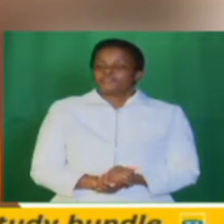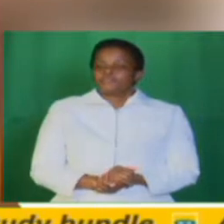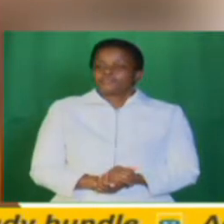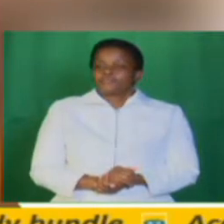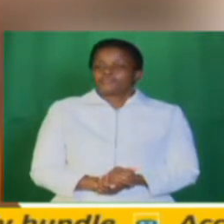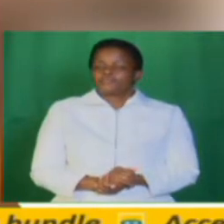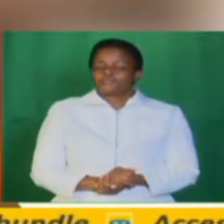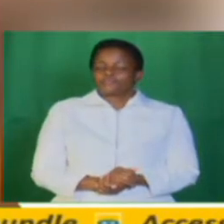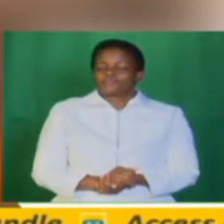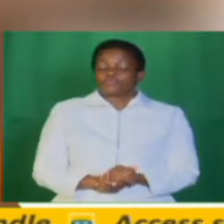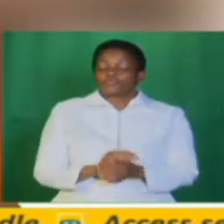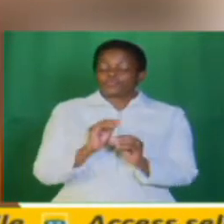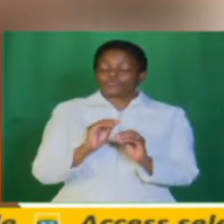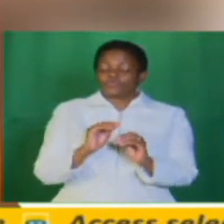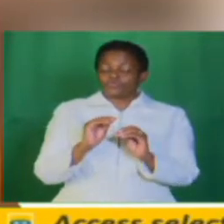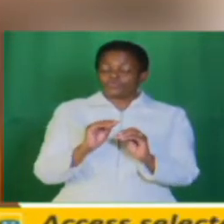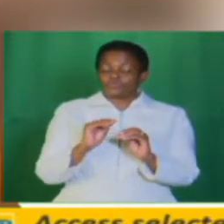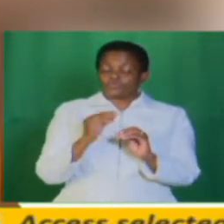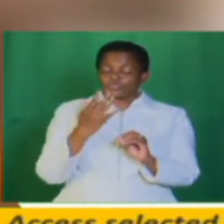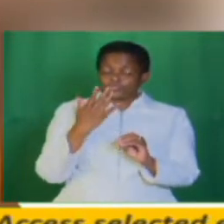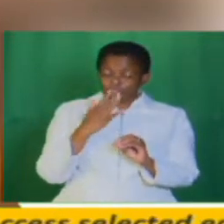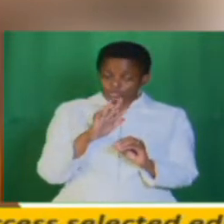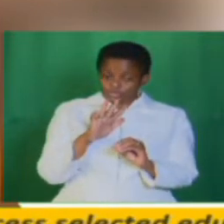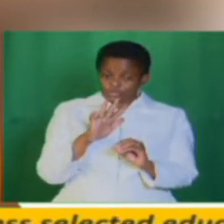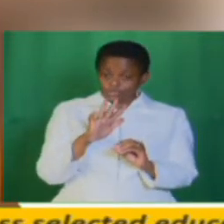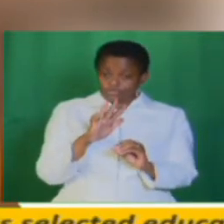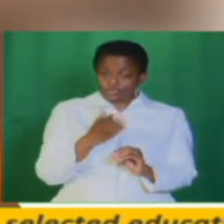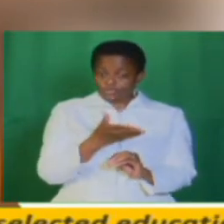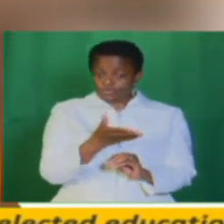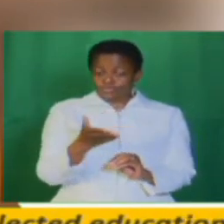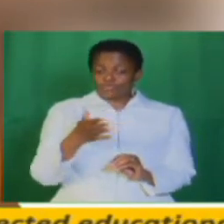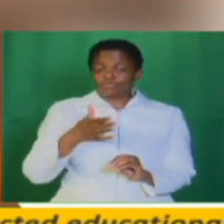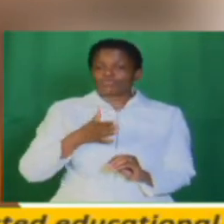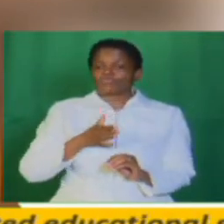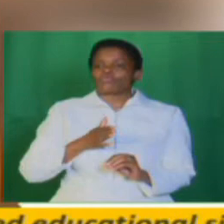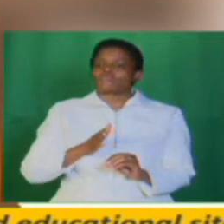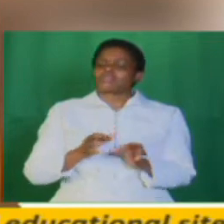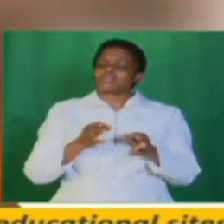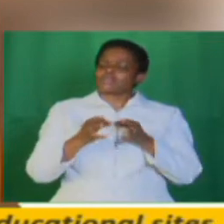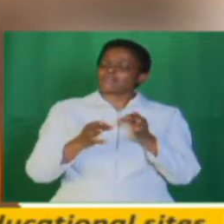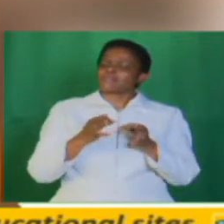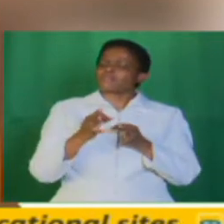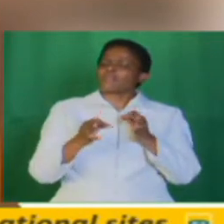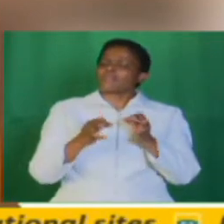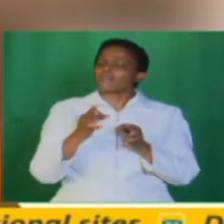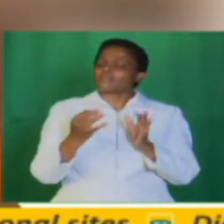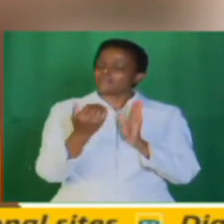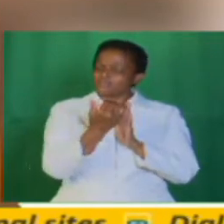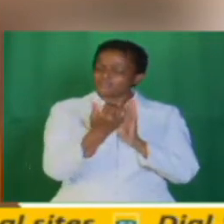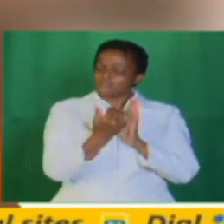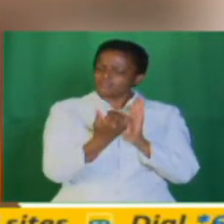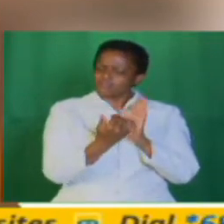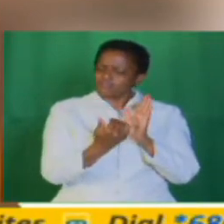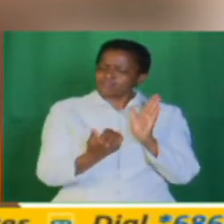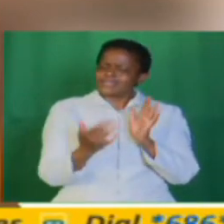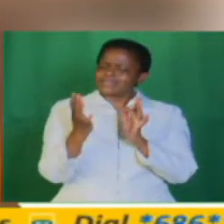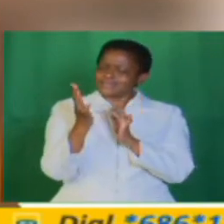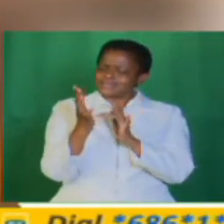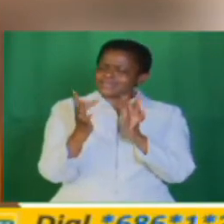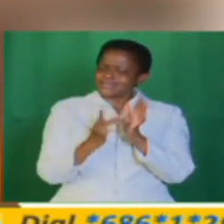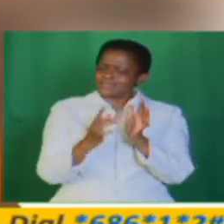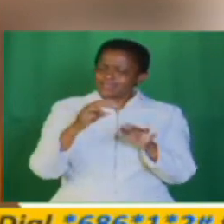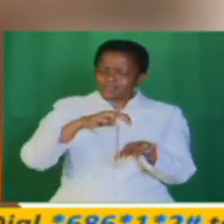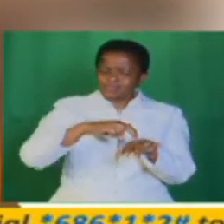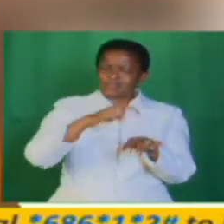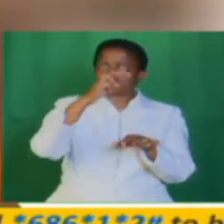At the end of this lesson, you should be able to give an account of Jesus's